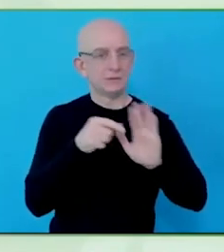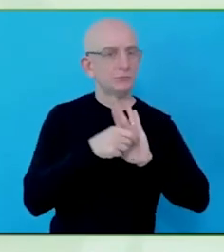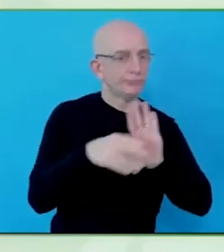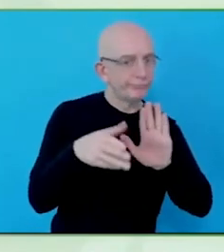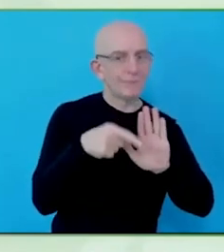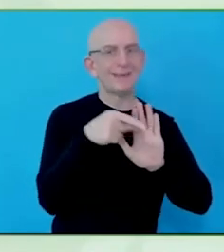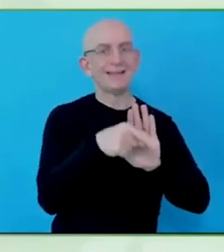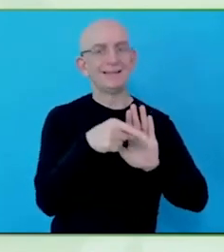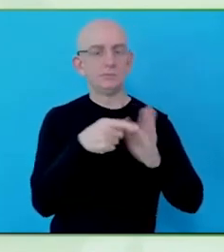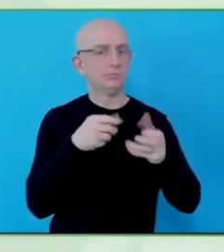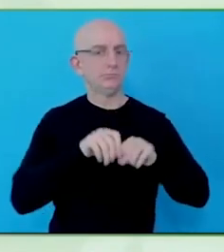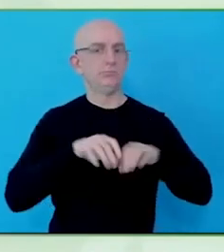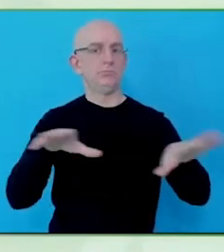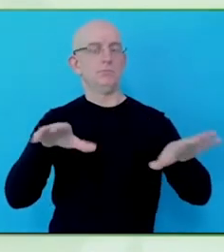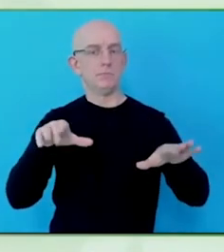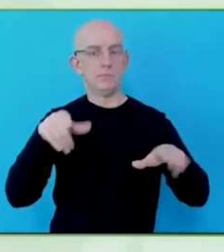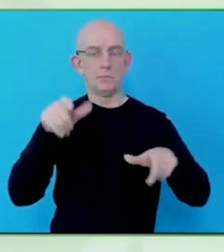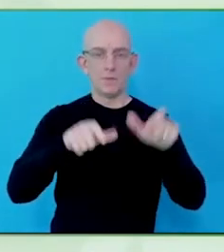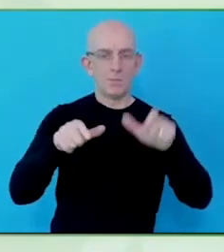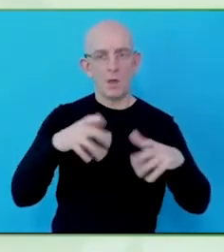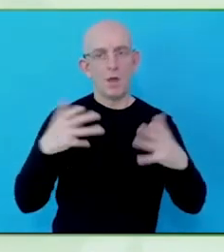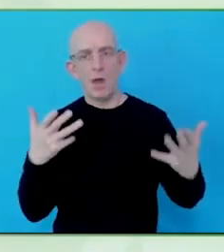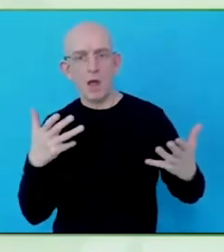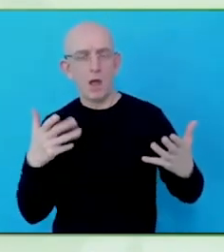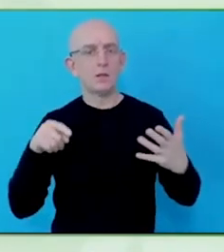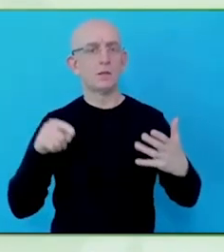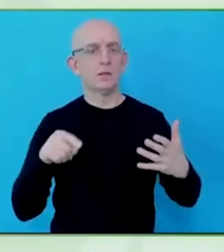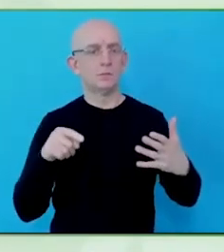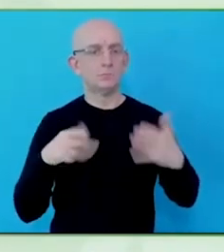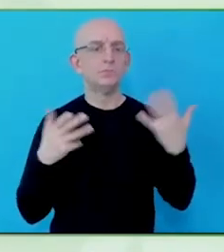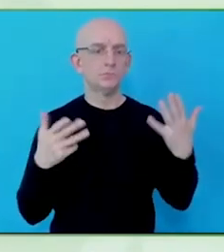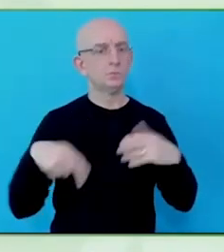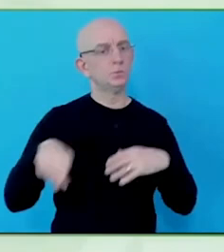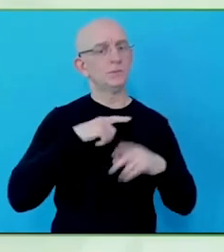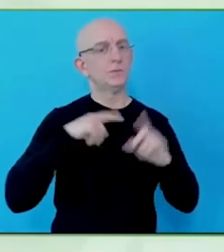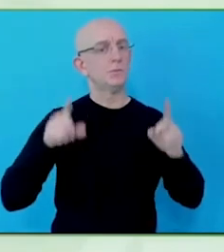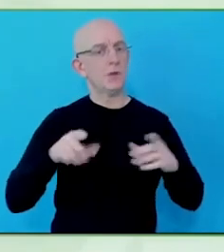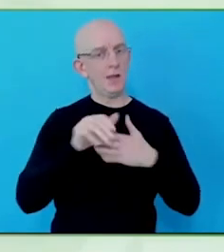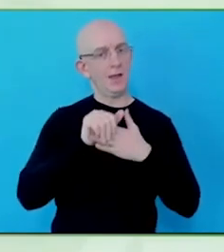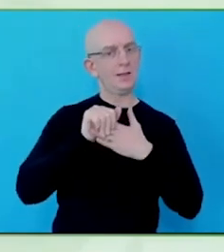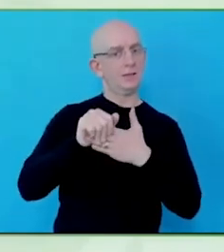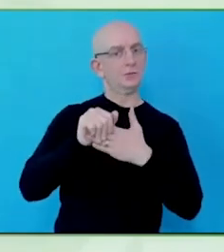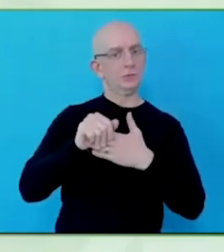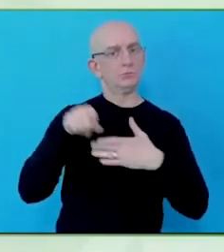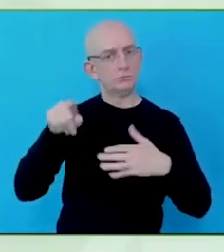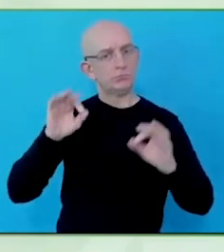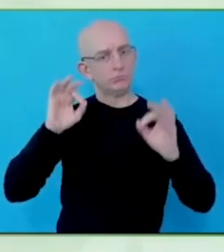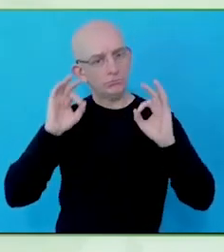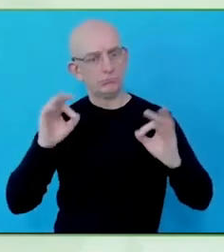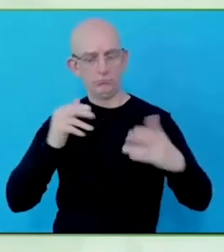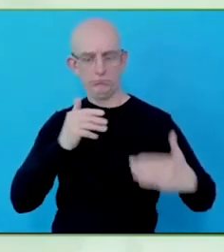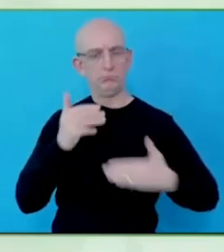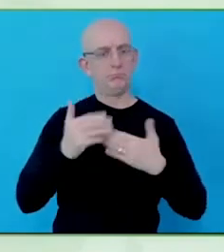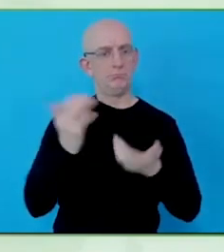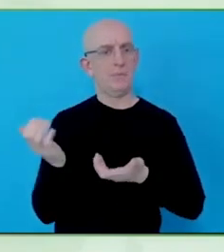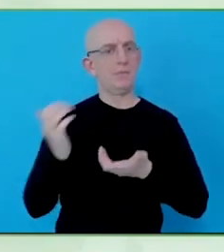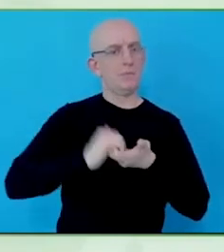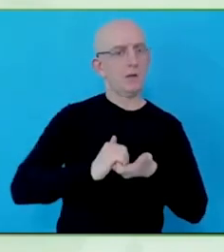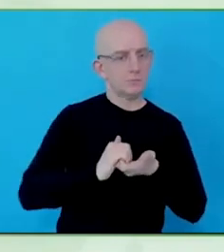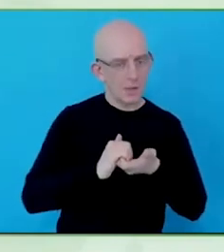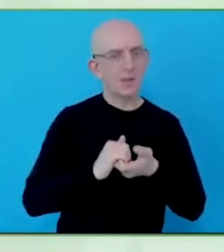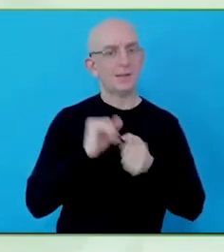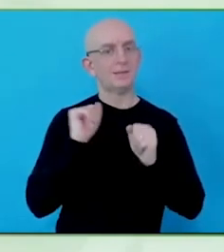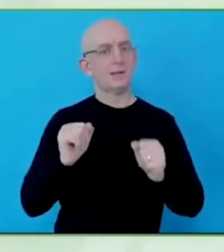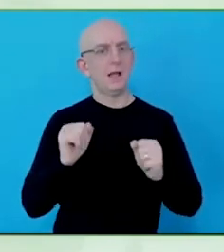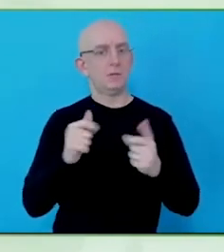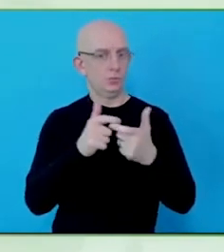and to have tools, because it is a challenge that requires solutions at scale. Lionel, how